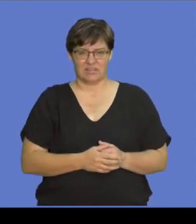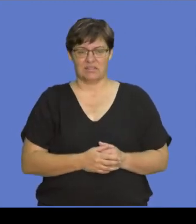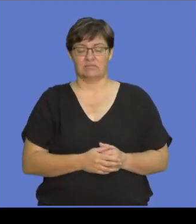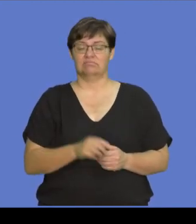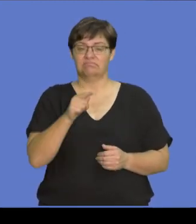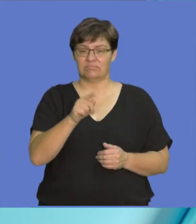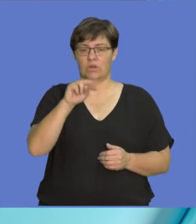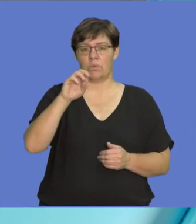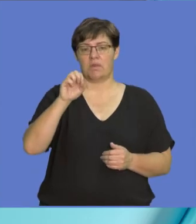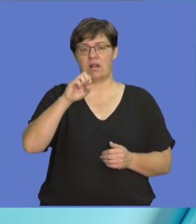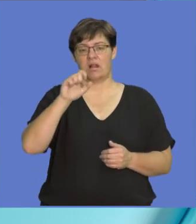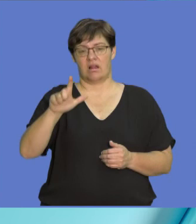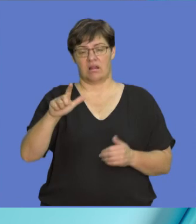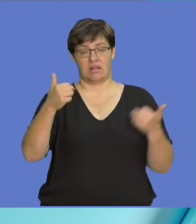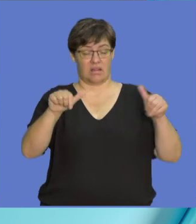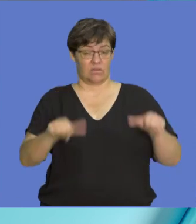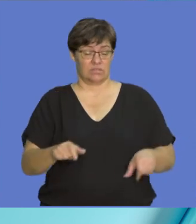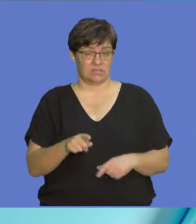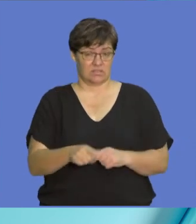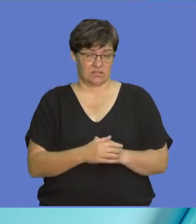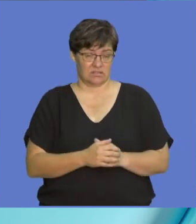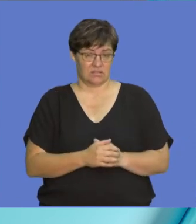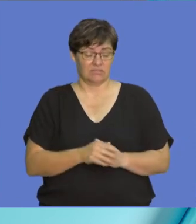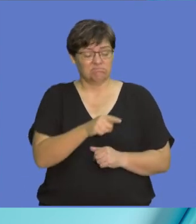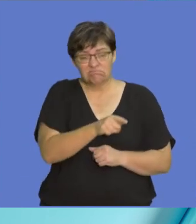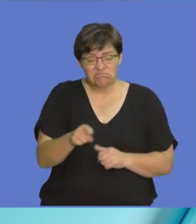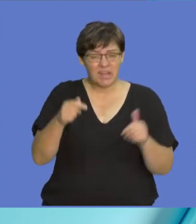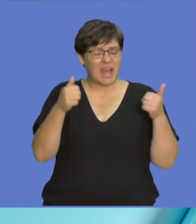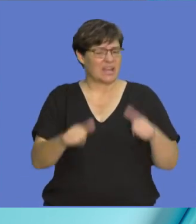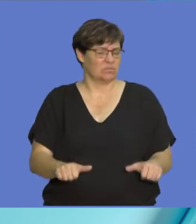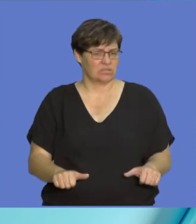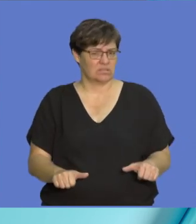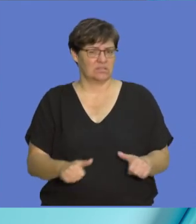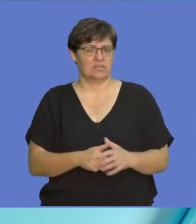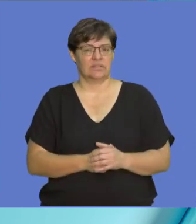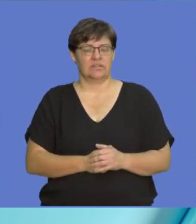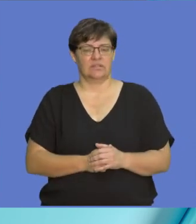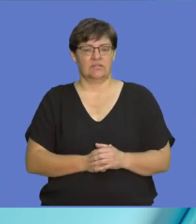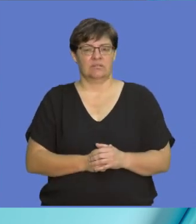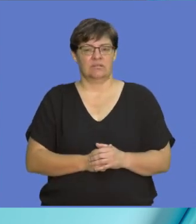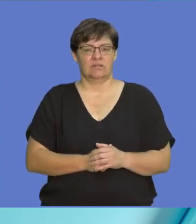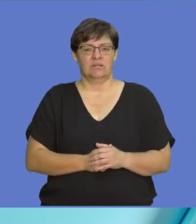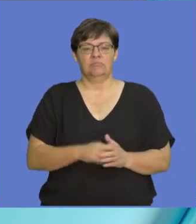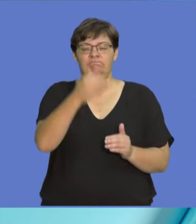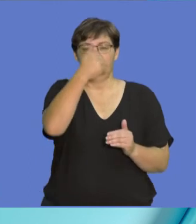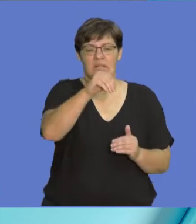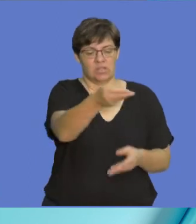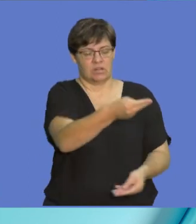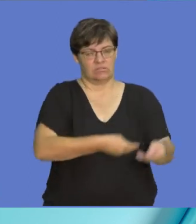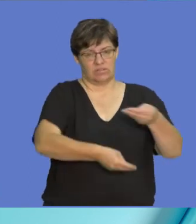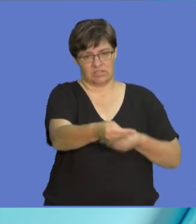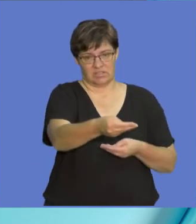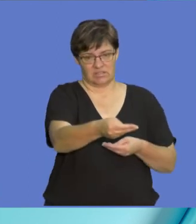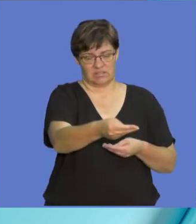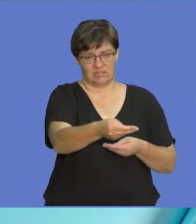These nominal accounts, remember, are accounts that obviously external transaction, from